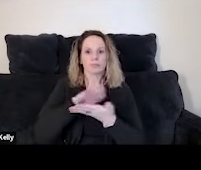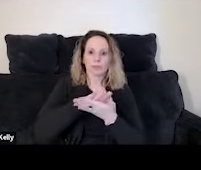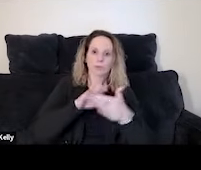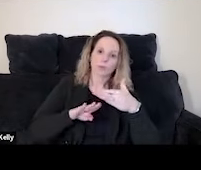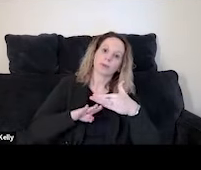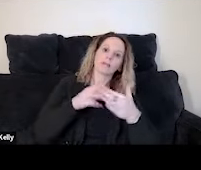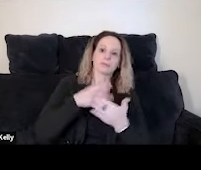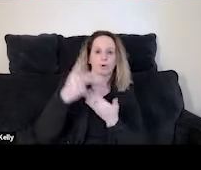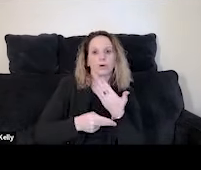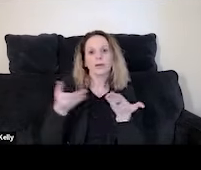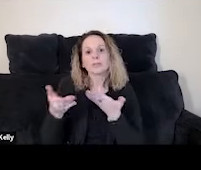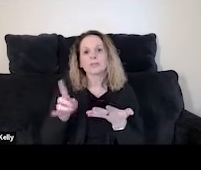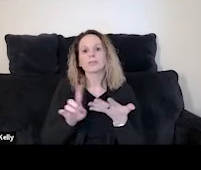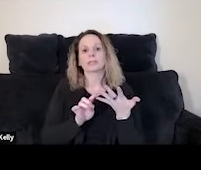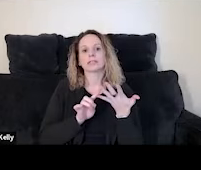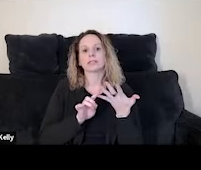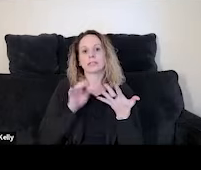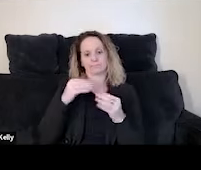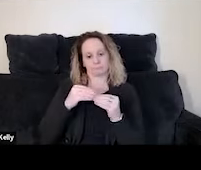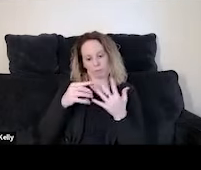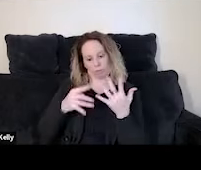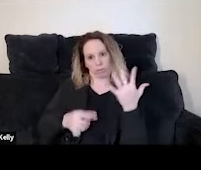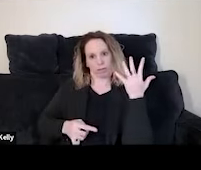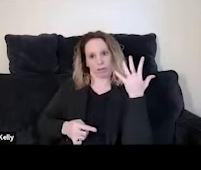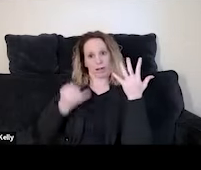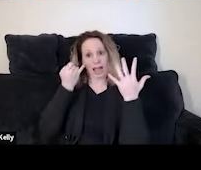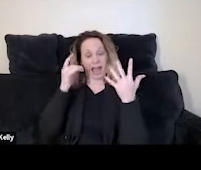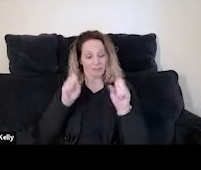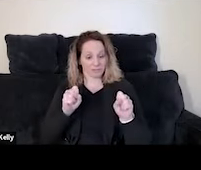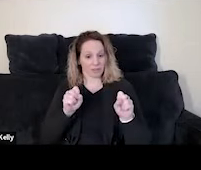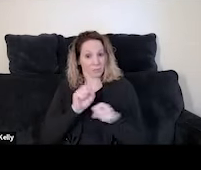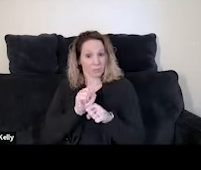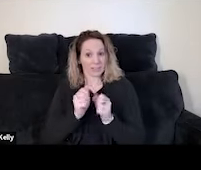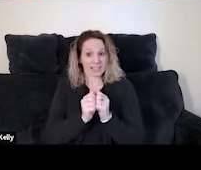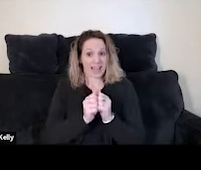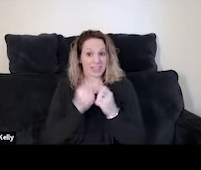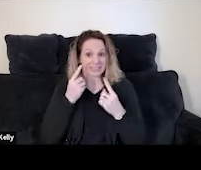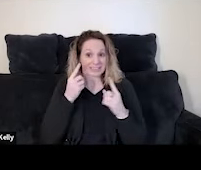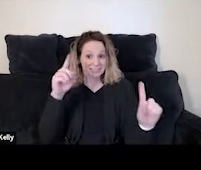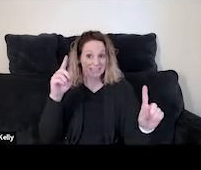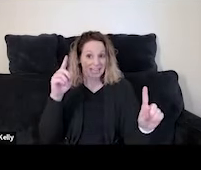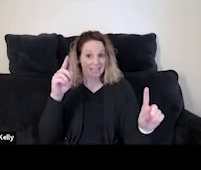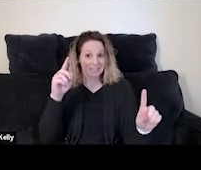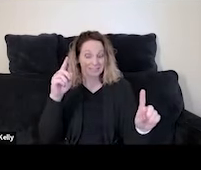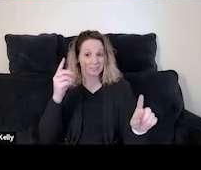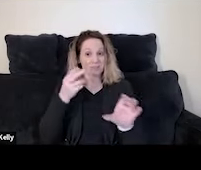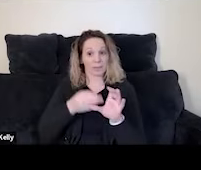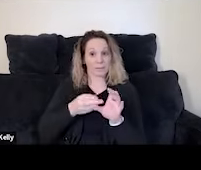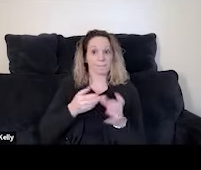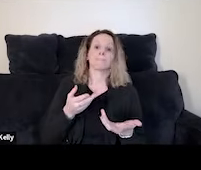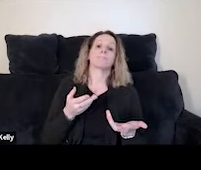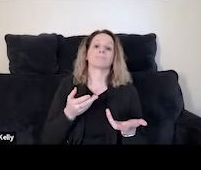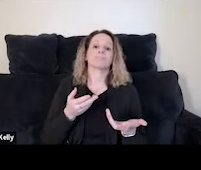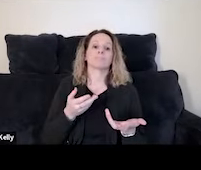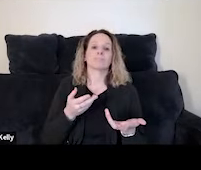school-based programming and services, and more, were able to be successful in participating